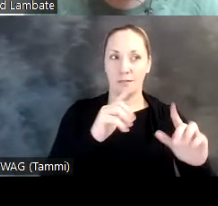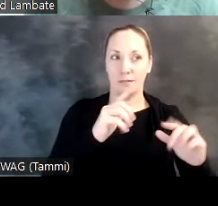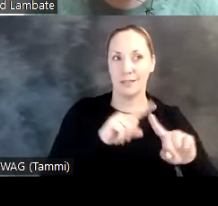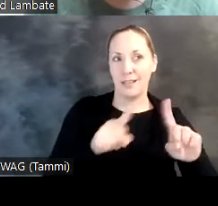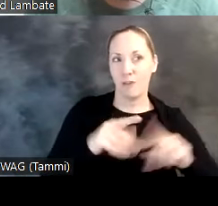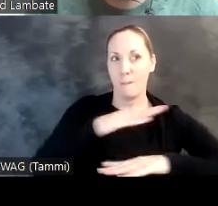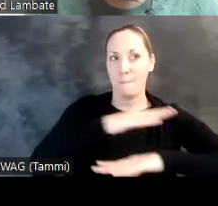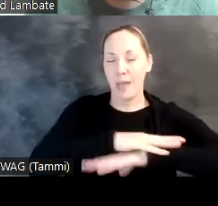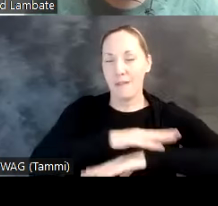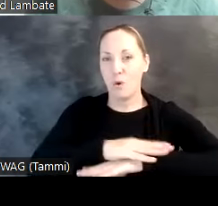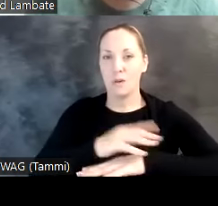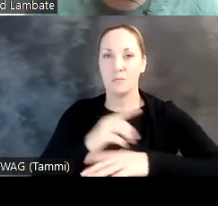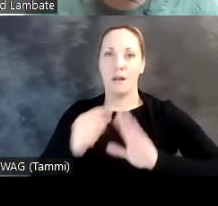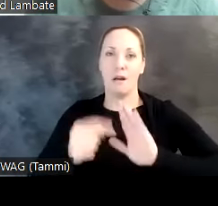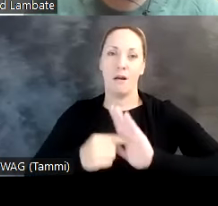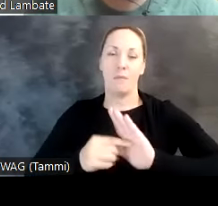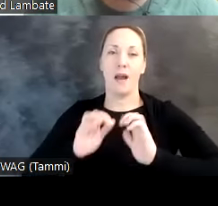is